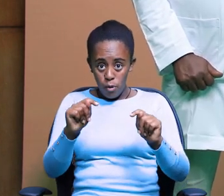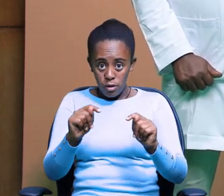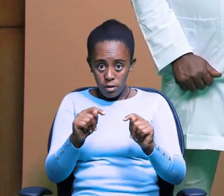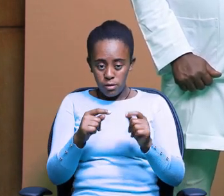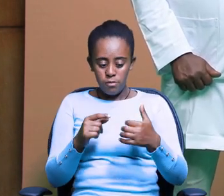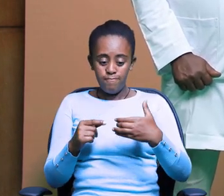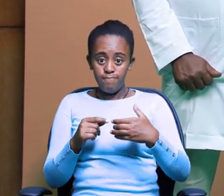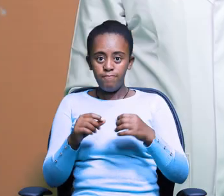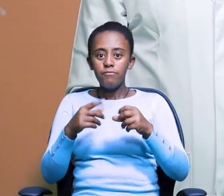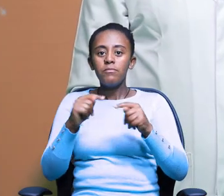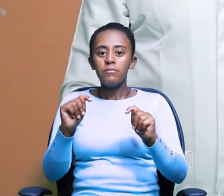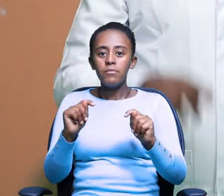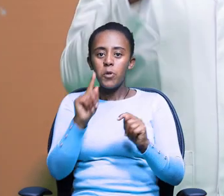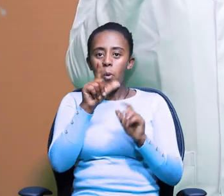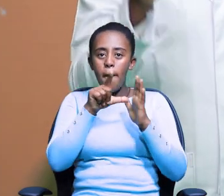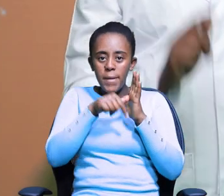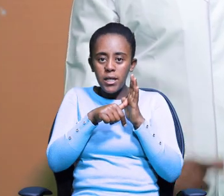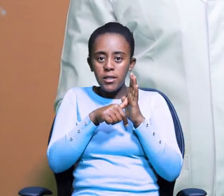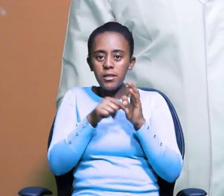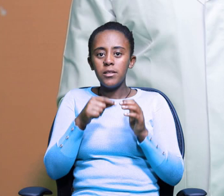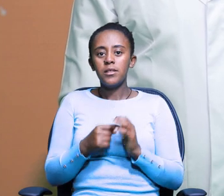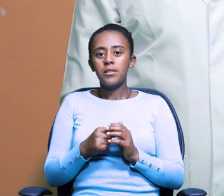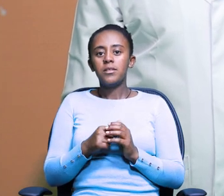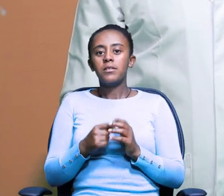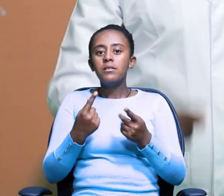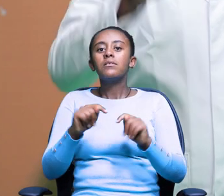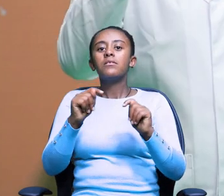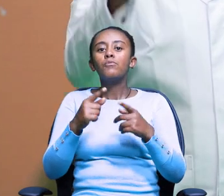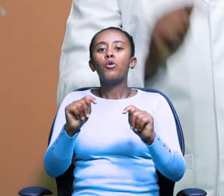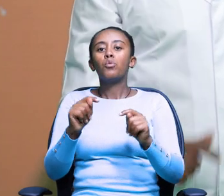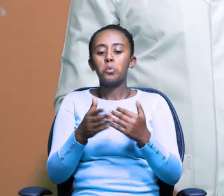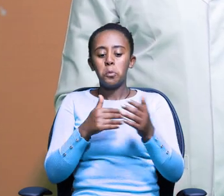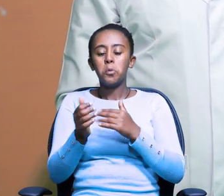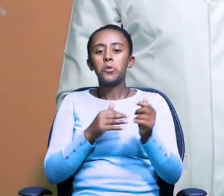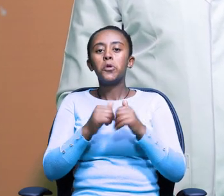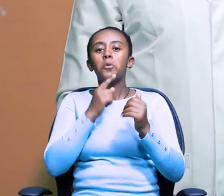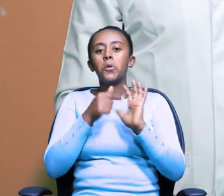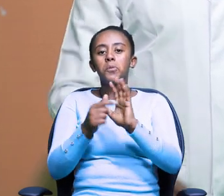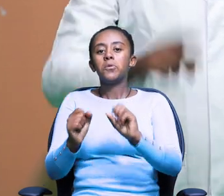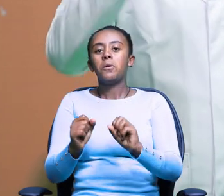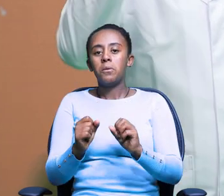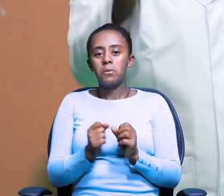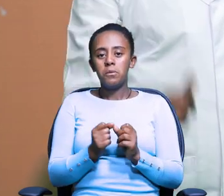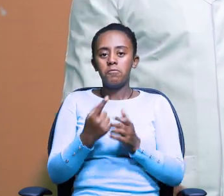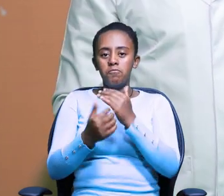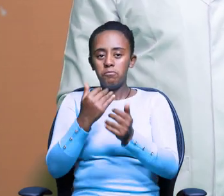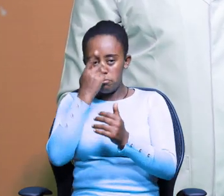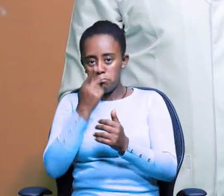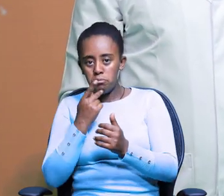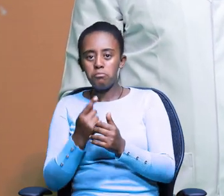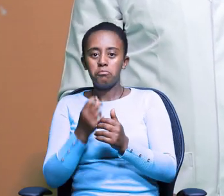rule? I give 1 minute for you. Try by yourself. discuss with your